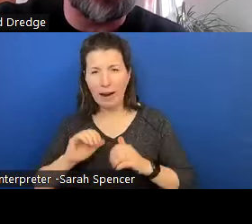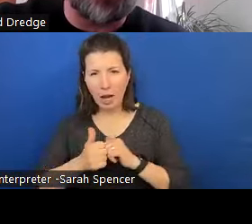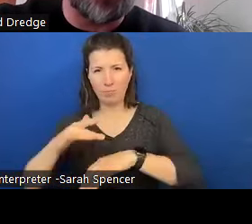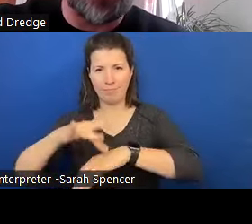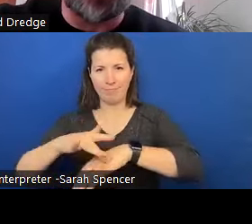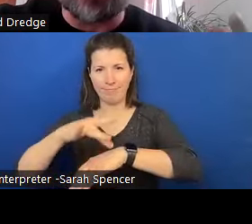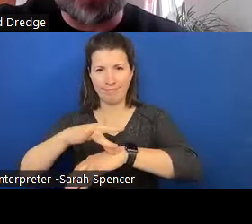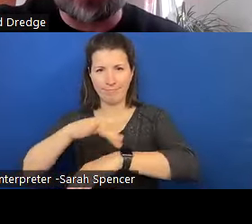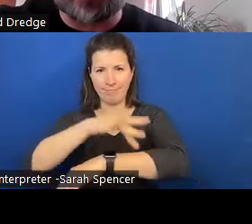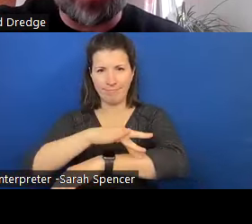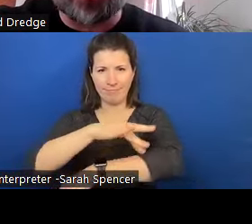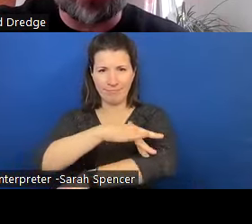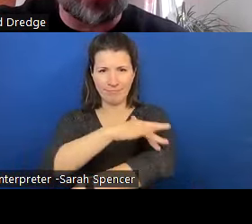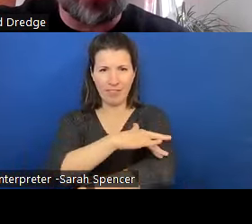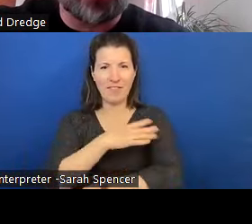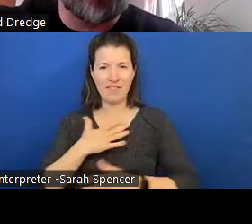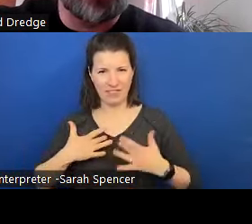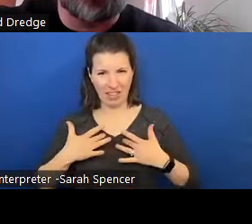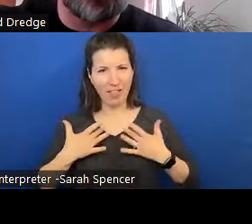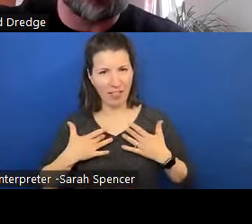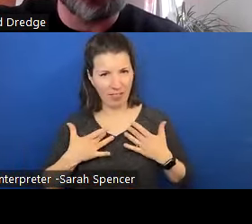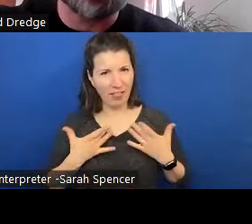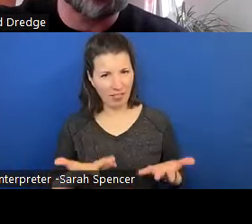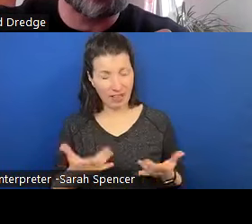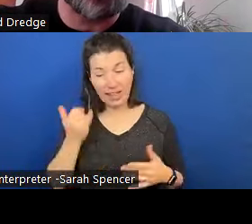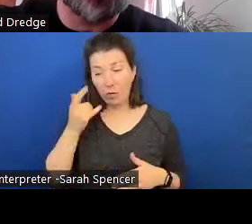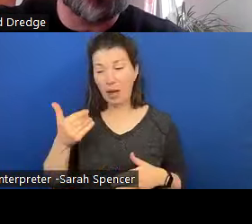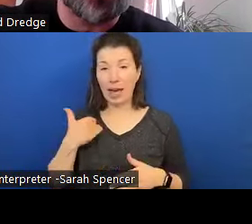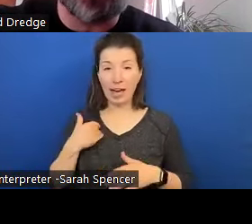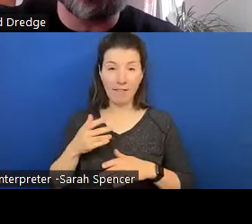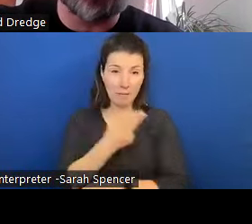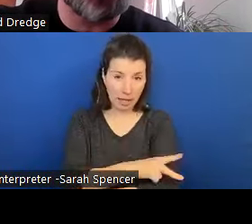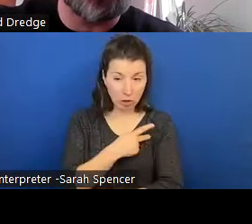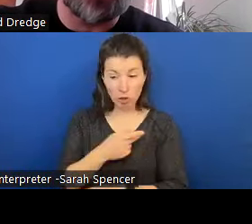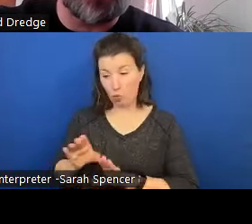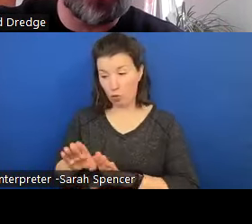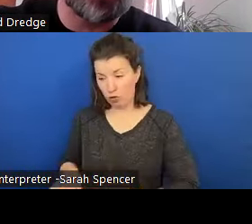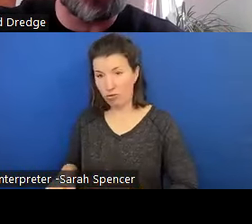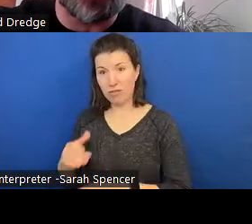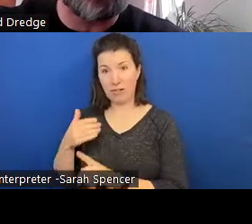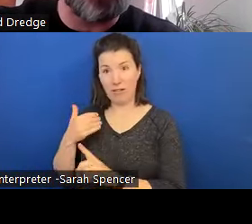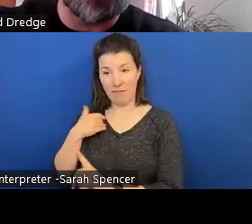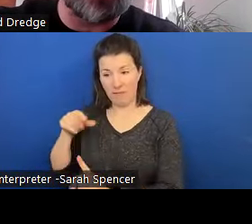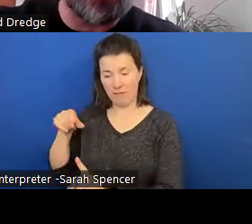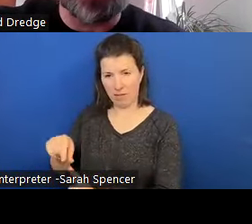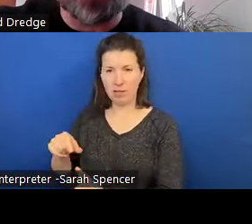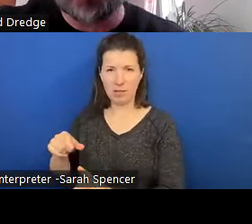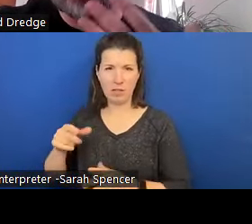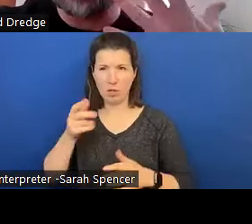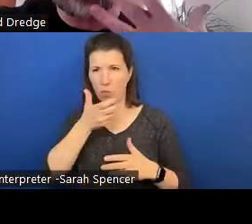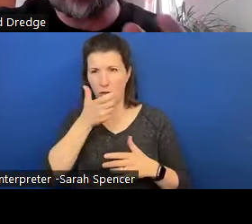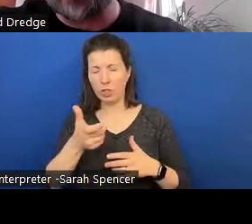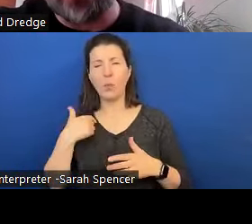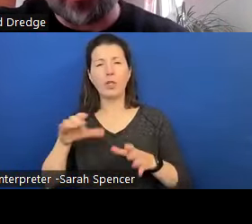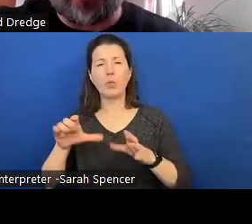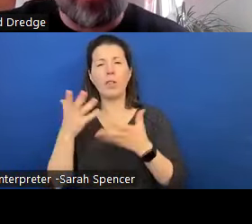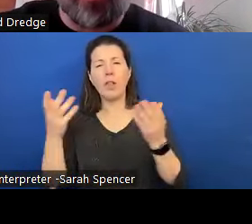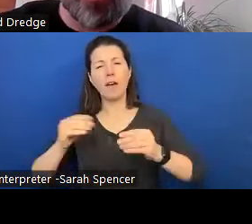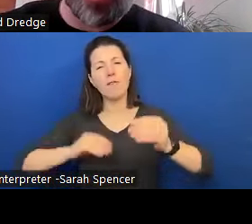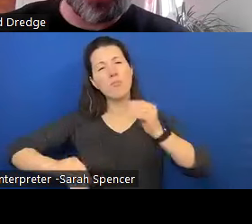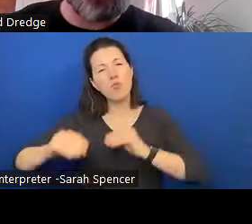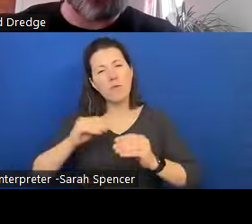So if you guys have patients or kids who are on this talk, you'll see, you know, we do a lot of movement of arms and legs and look at the trunk